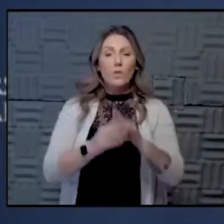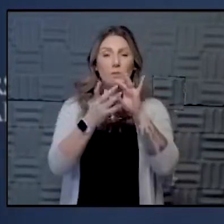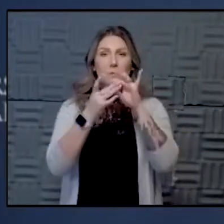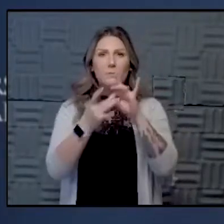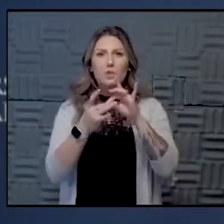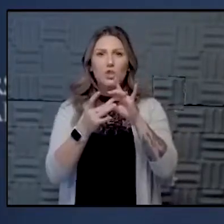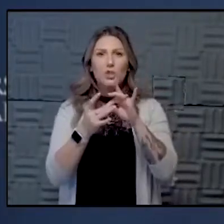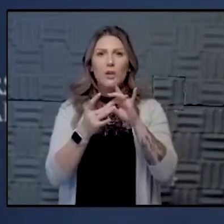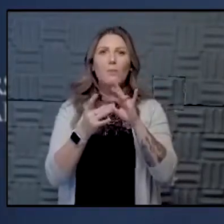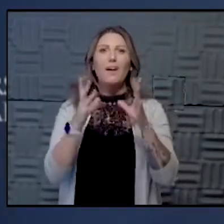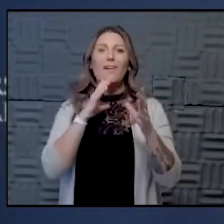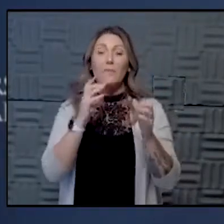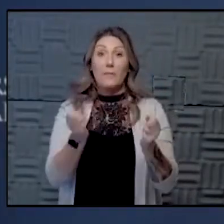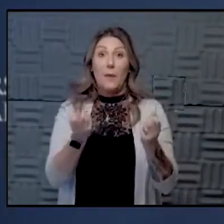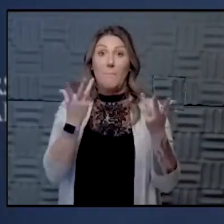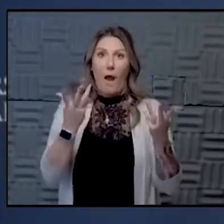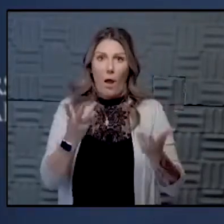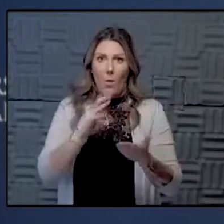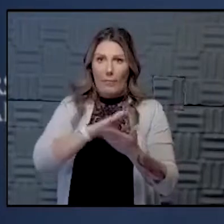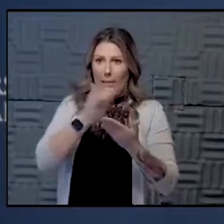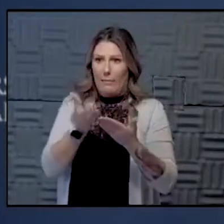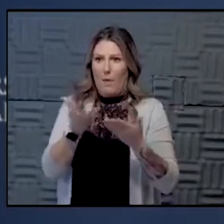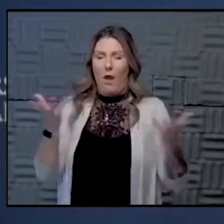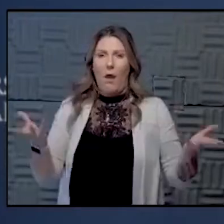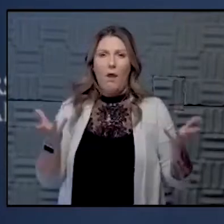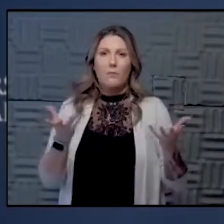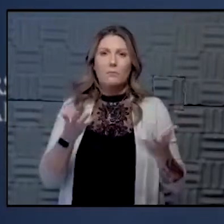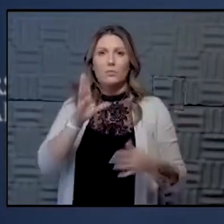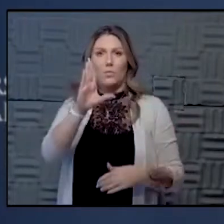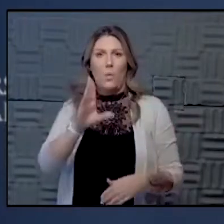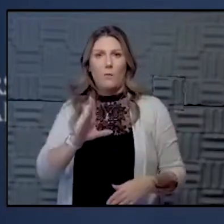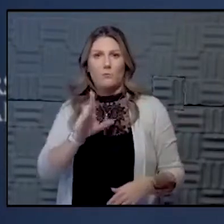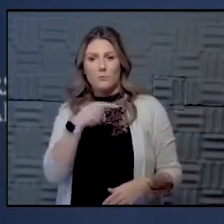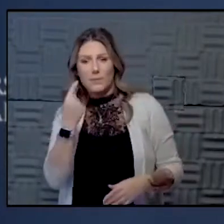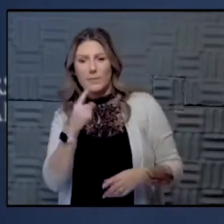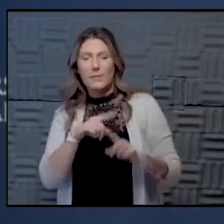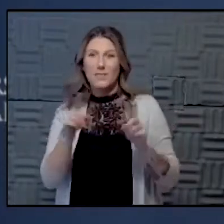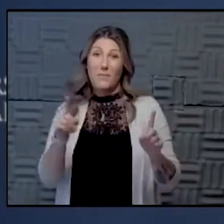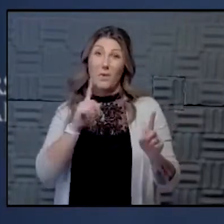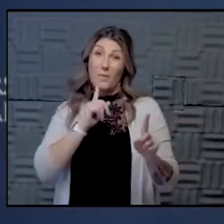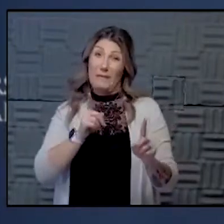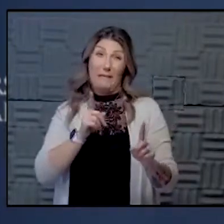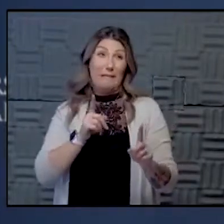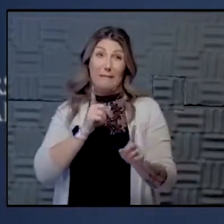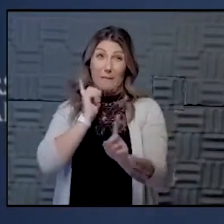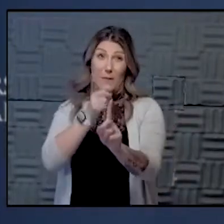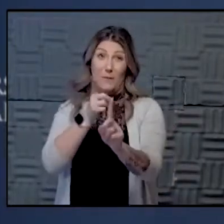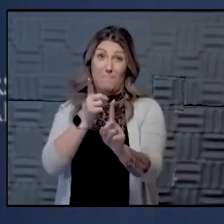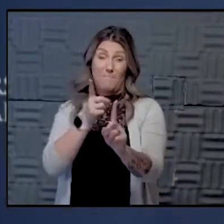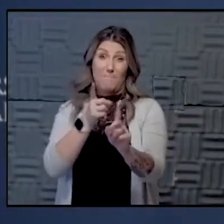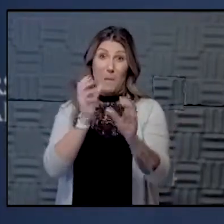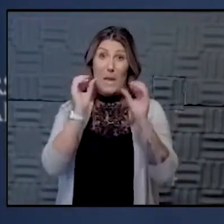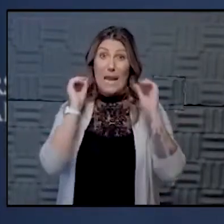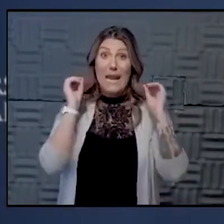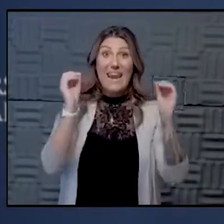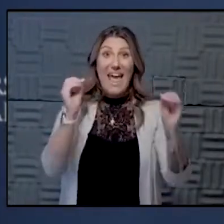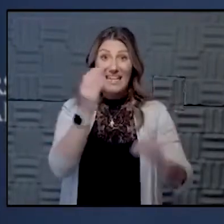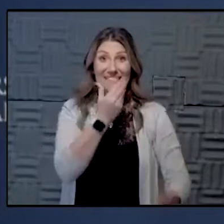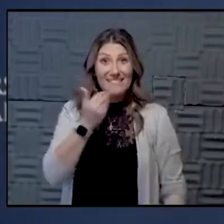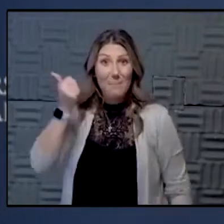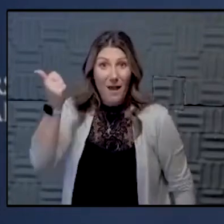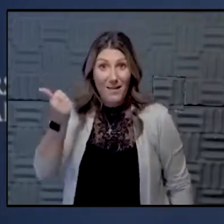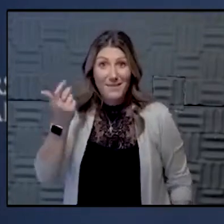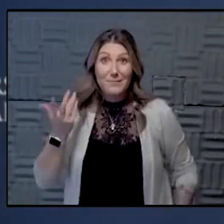volume of tobacco as far as your risk, but all in all, the recommendation is that none is better. None is best.